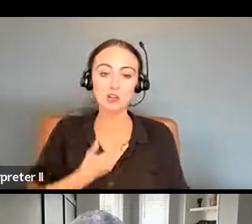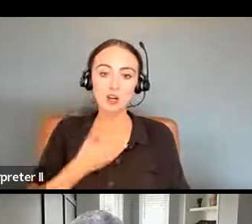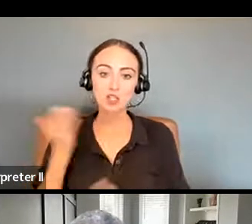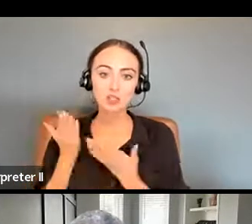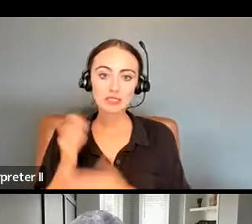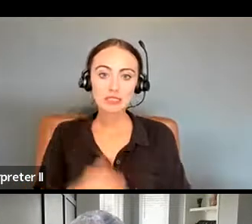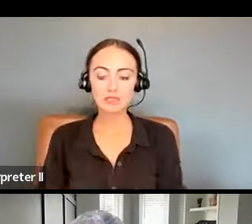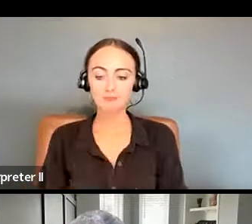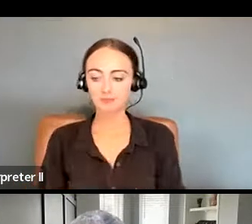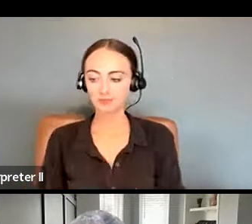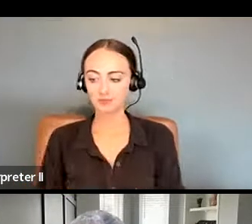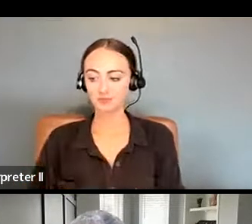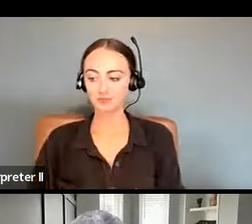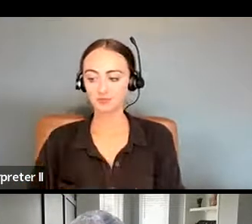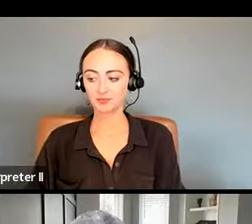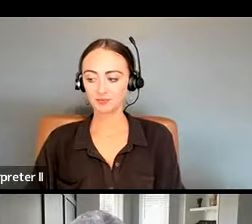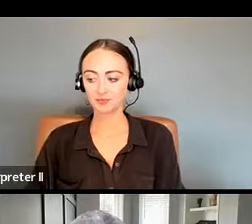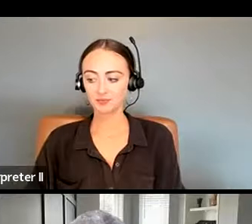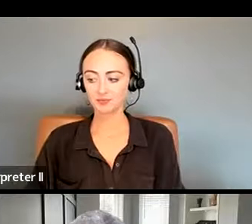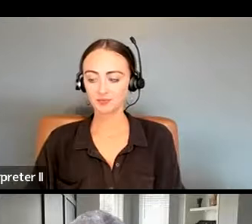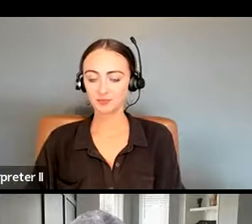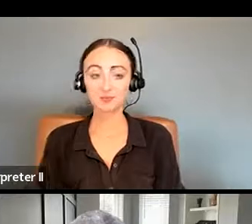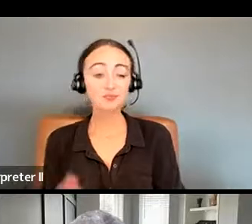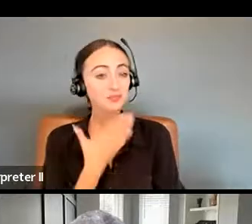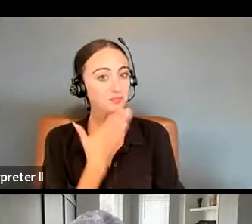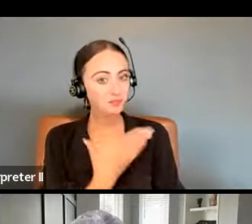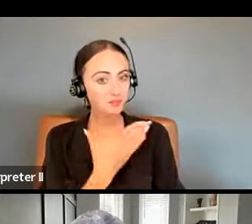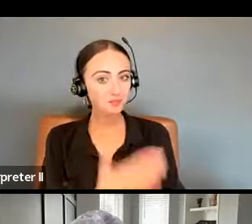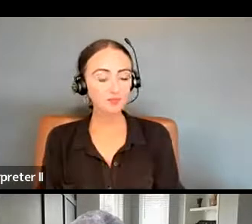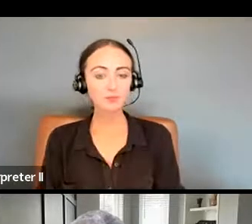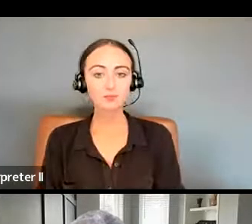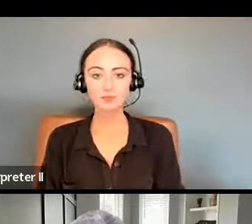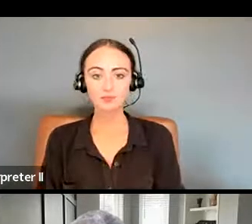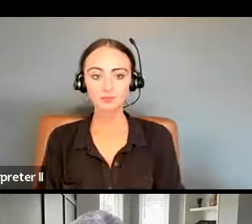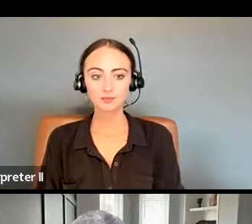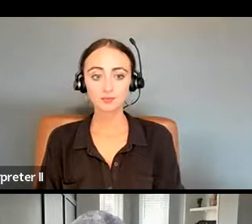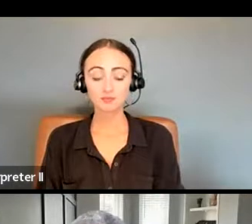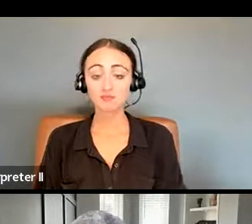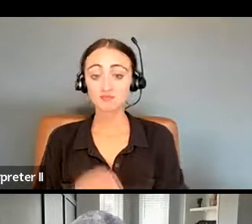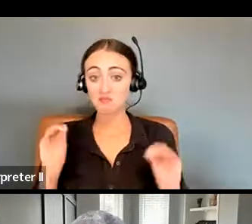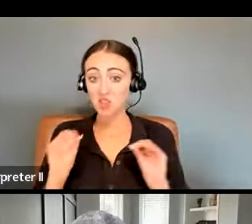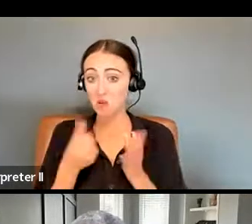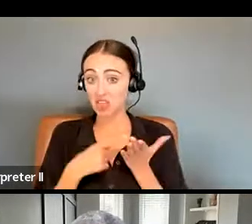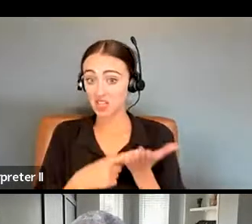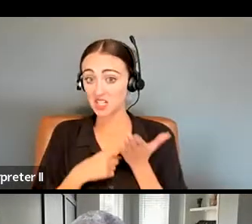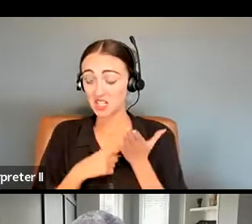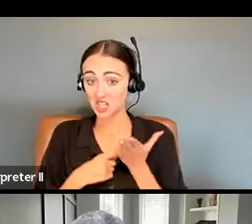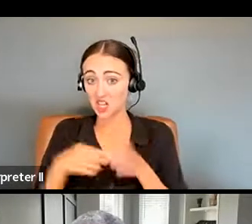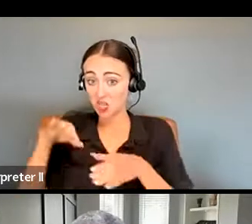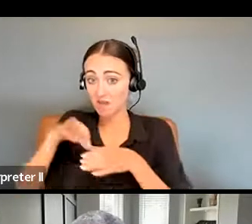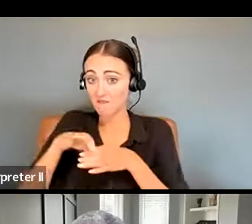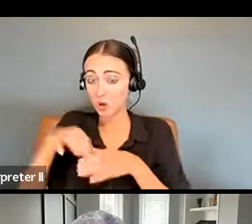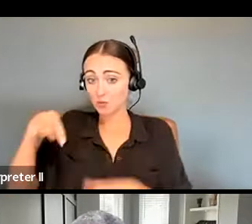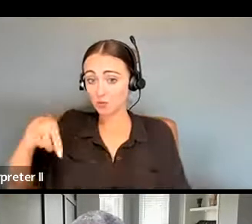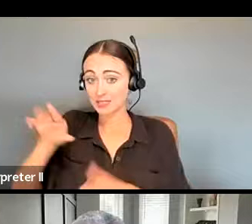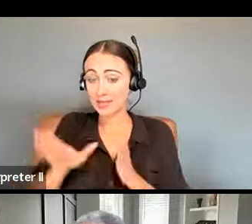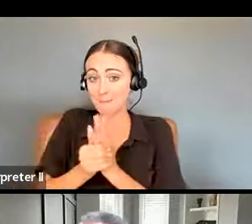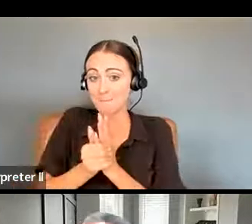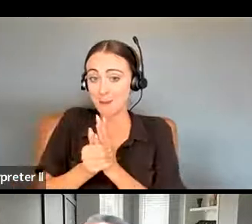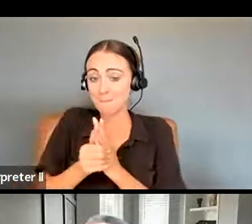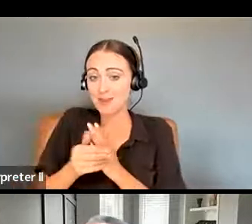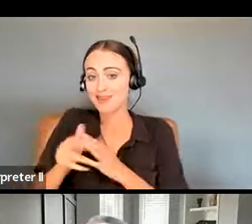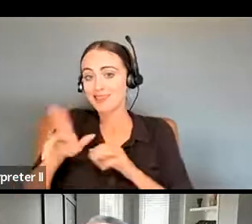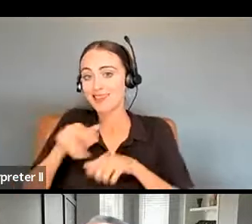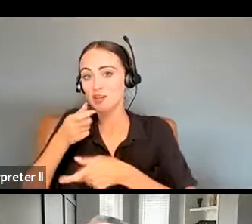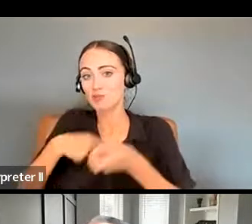you. Thank you, Councilmember. If there's no further discussion, the vote is on the amendment nature of a